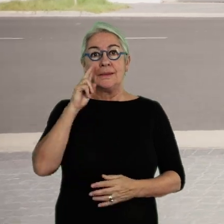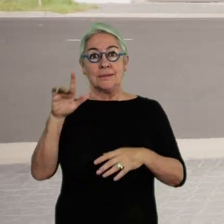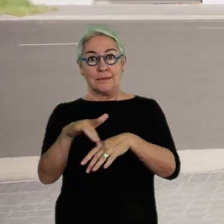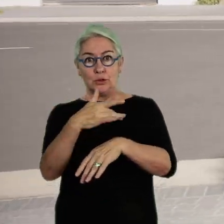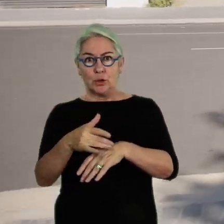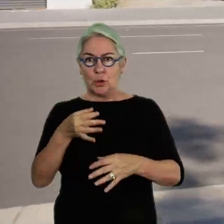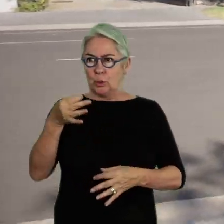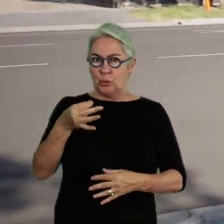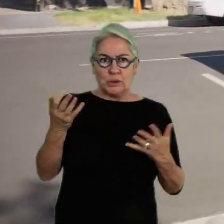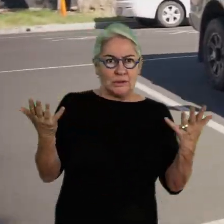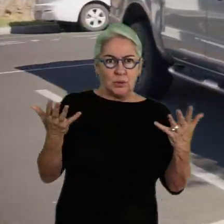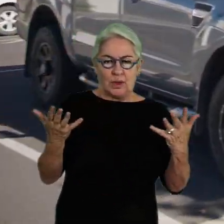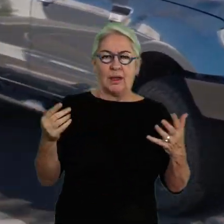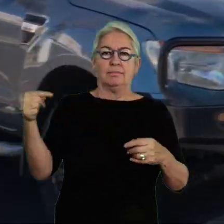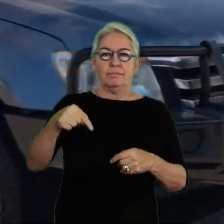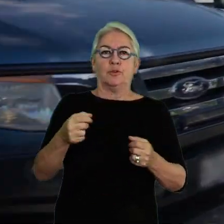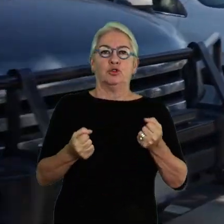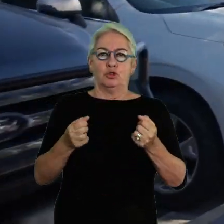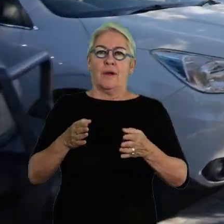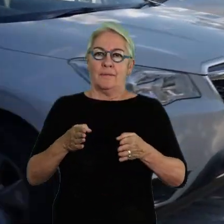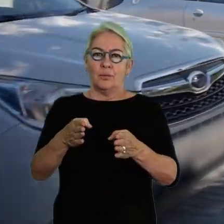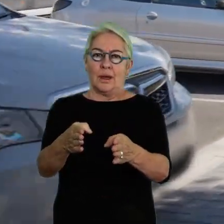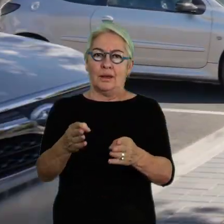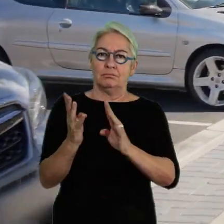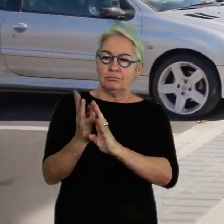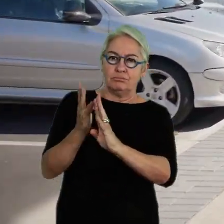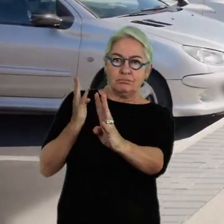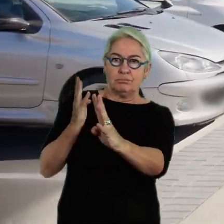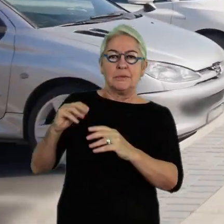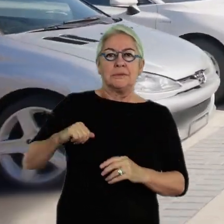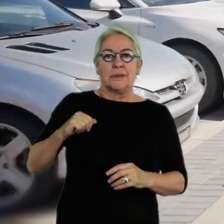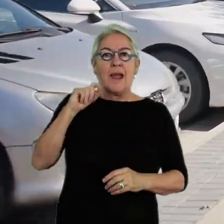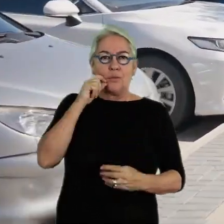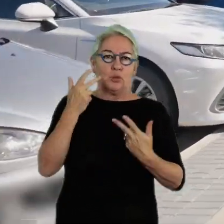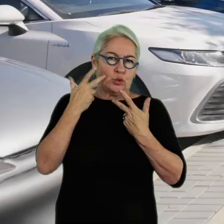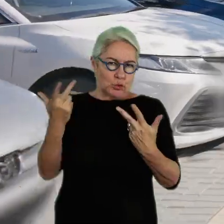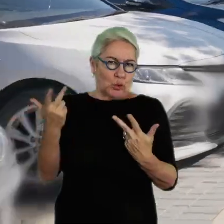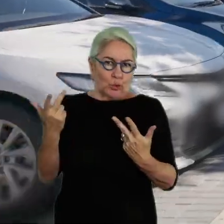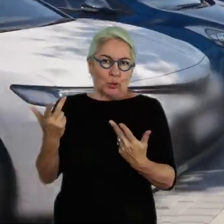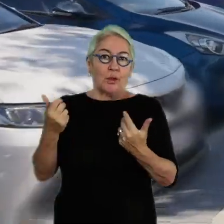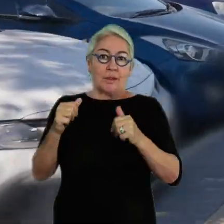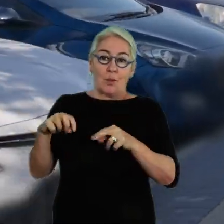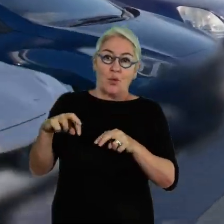Audiences for fringe shows and Judy's line up along the driveway. There will be ushers to guide you to where you need to wait.